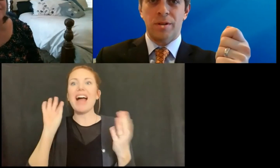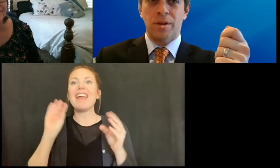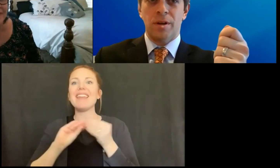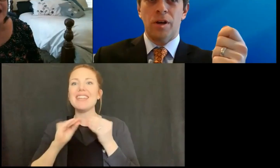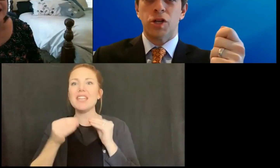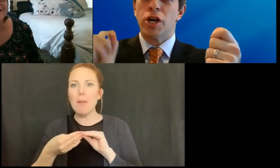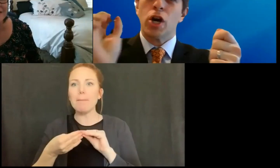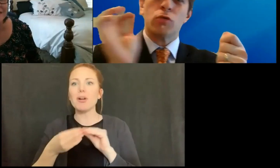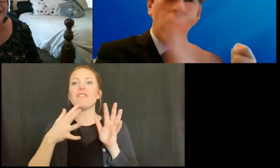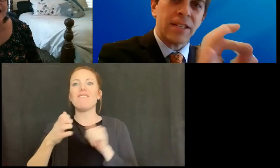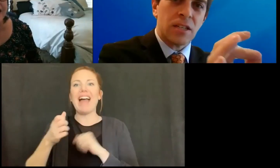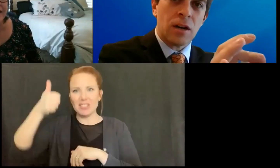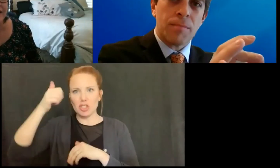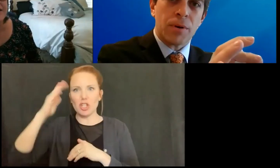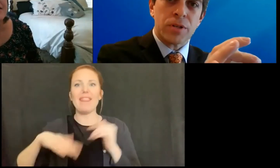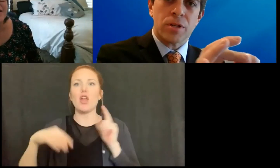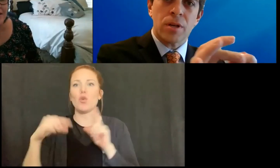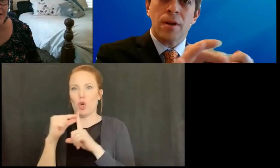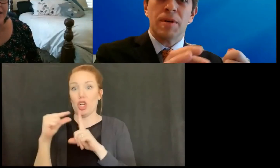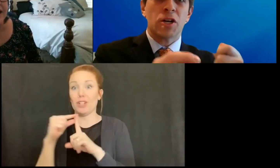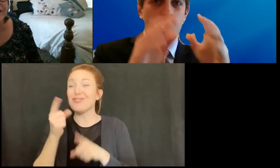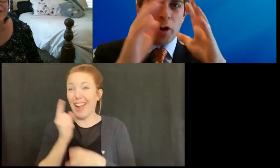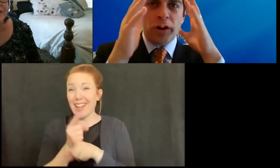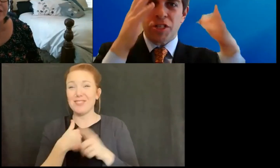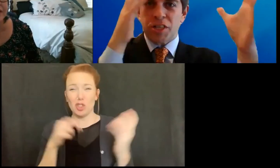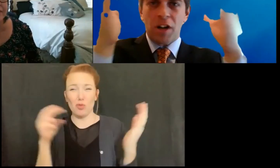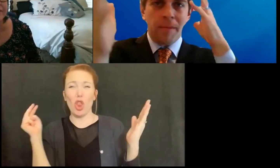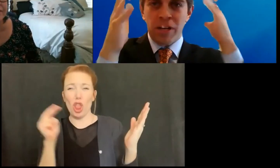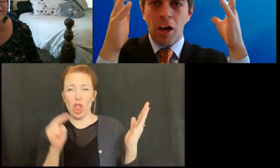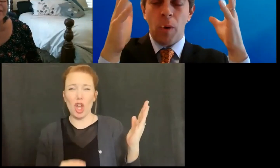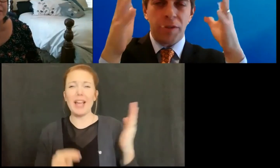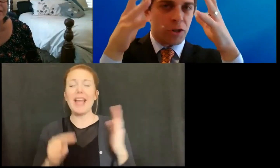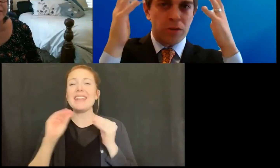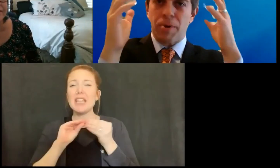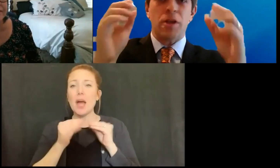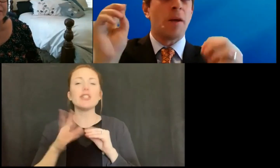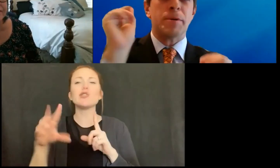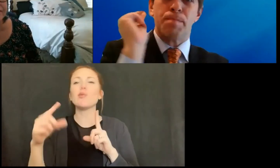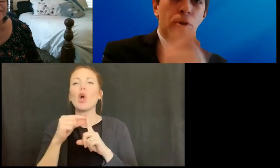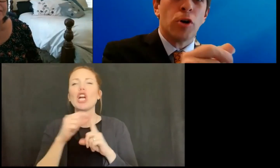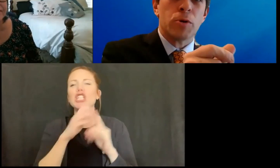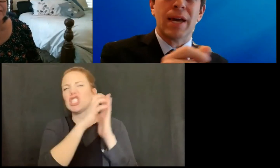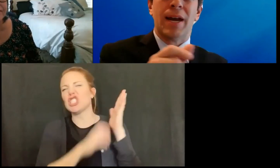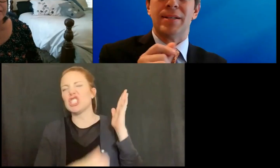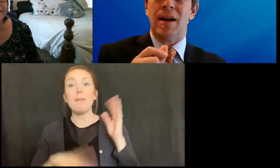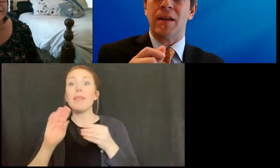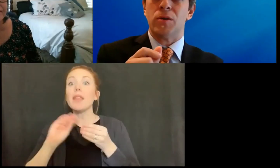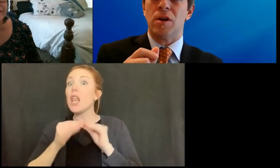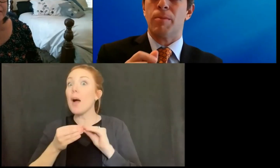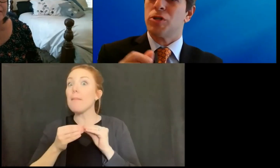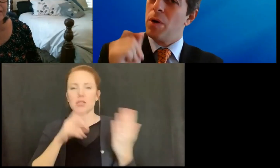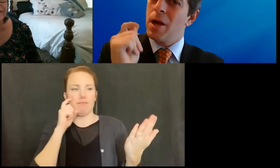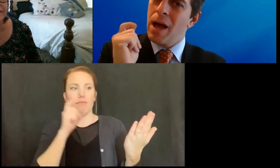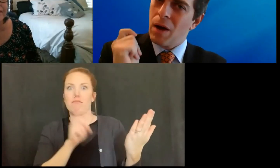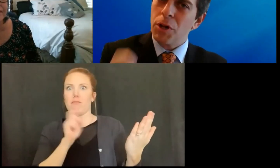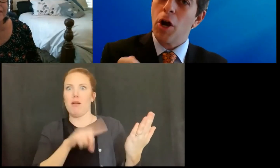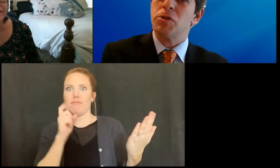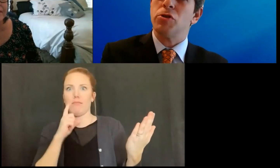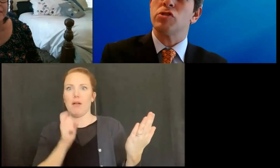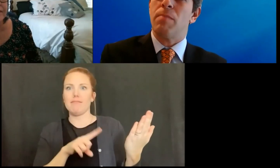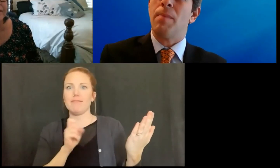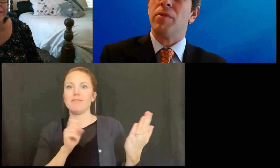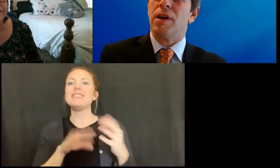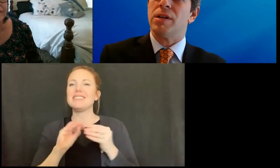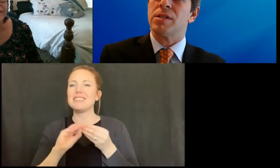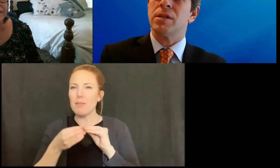words. You're Yes, going to go right to the numbers because absolutely. words just come and go. And but the numbers, boom, you cannot deny those numbers. So I really